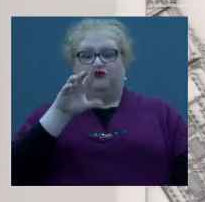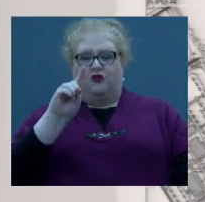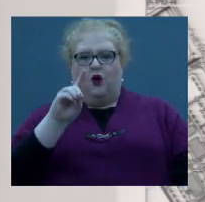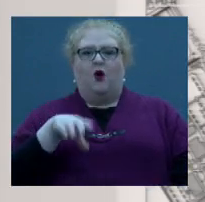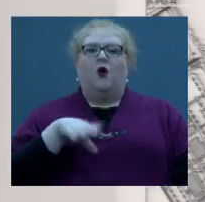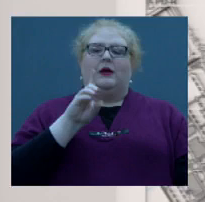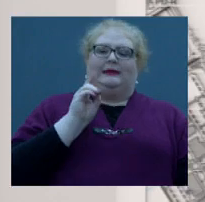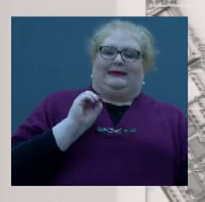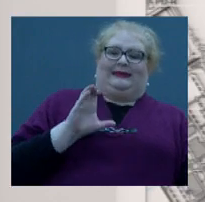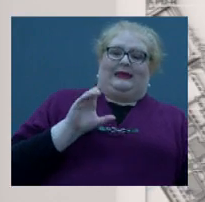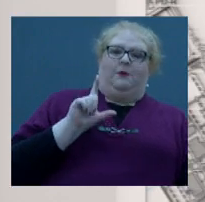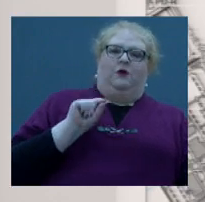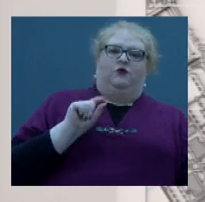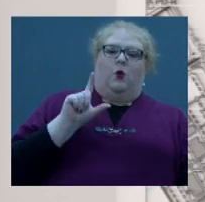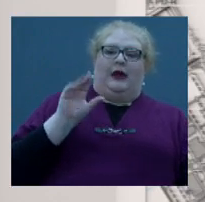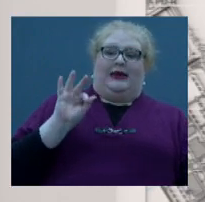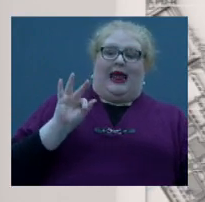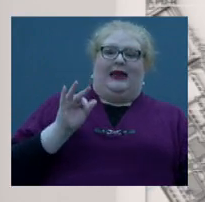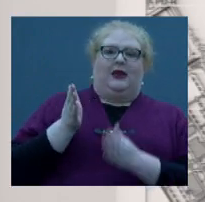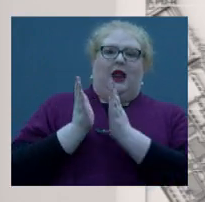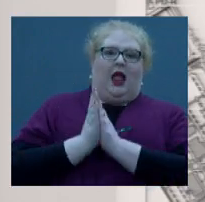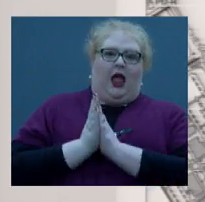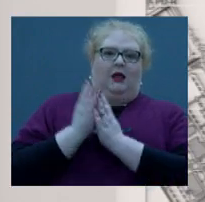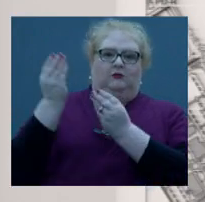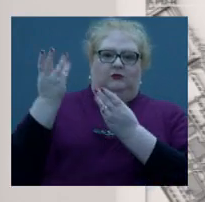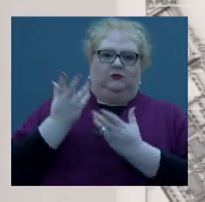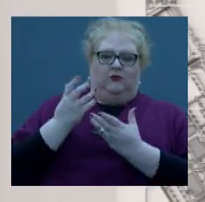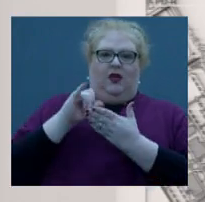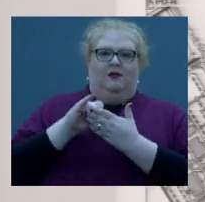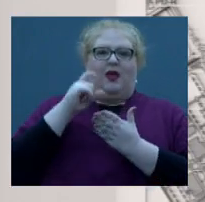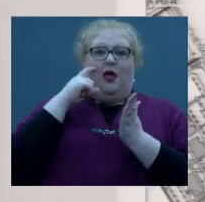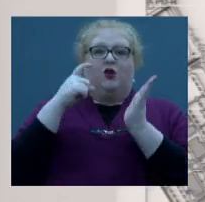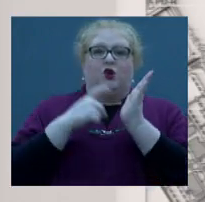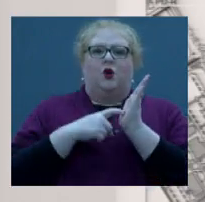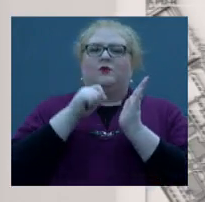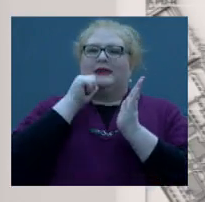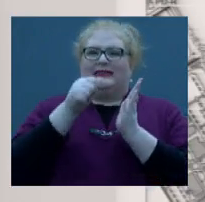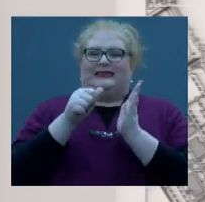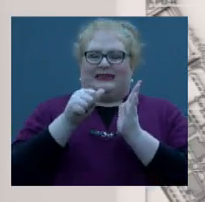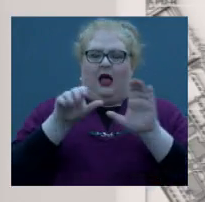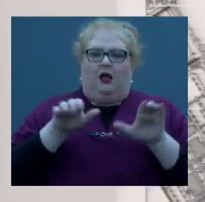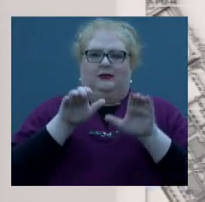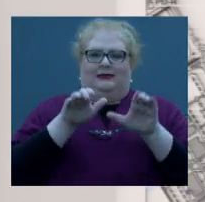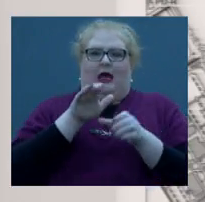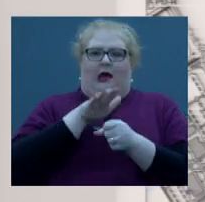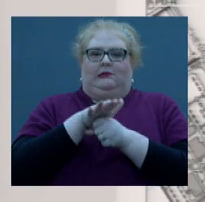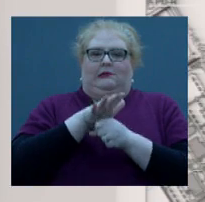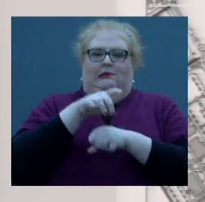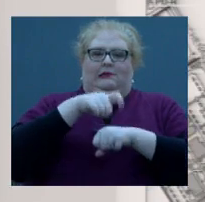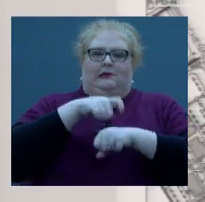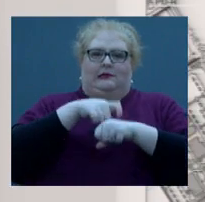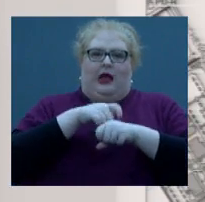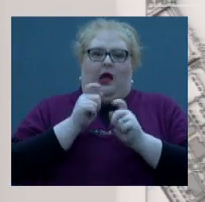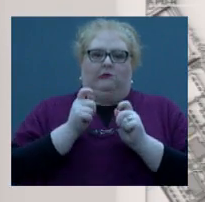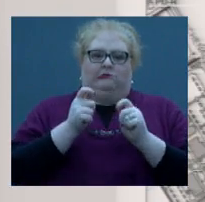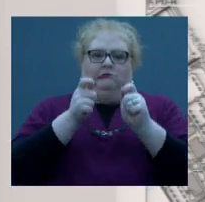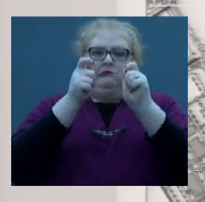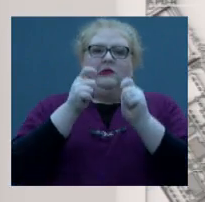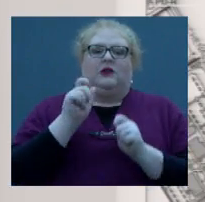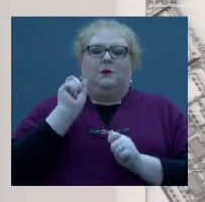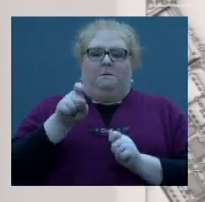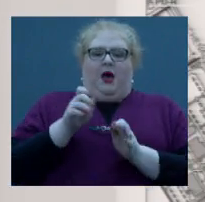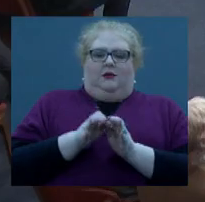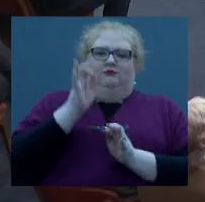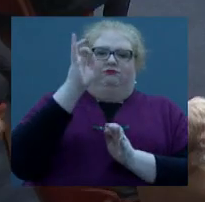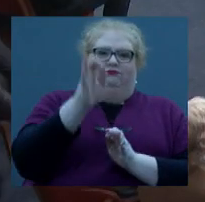2019, the applicant informed staff the required notification was not completed in a timely fashion. Therefore, this item must be deferred to